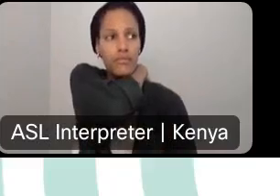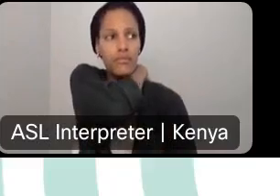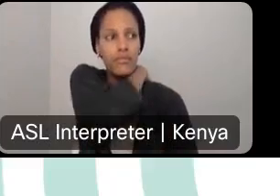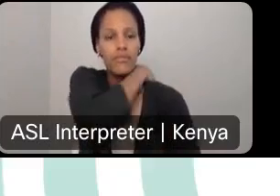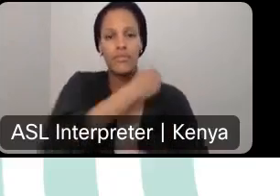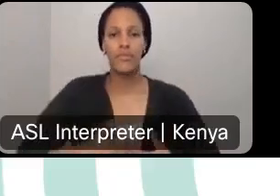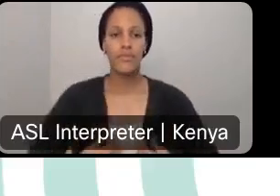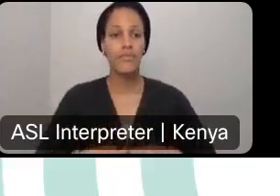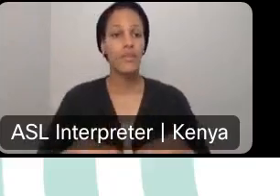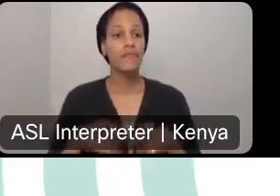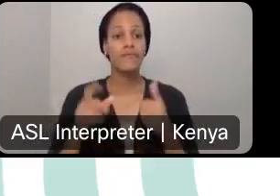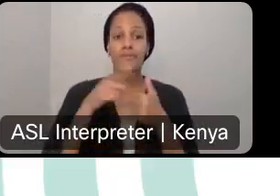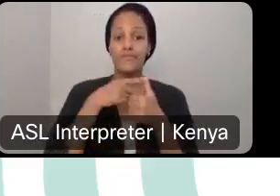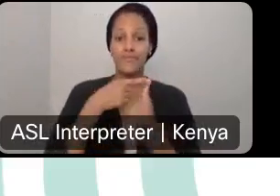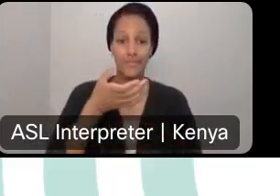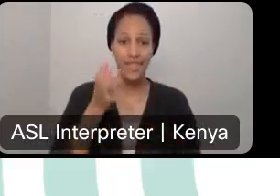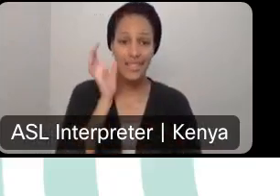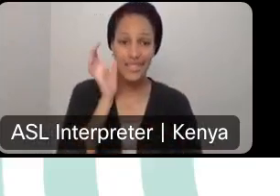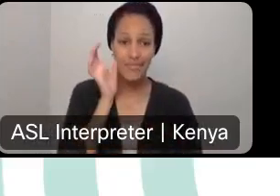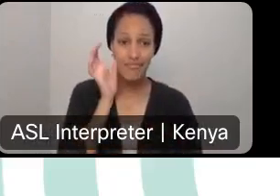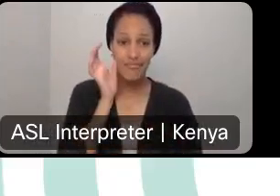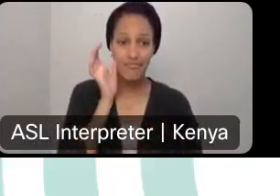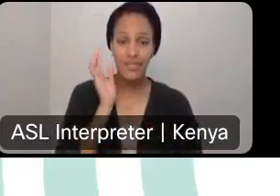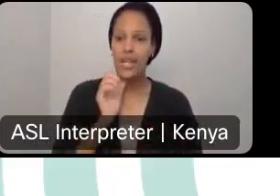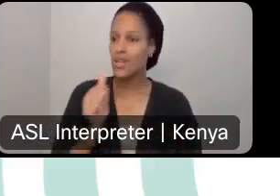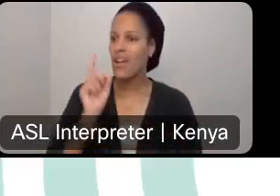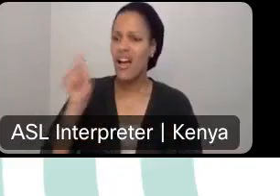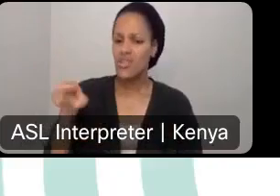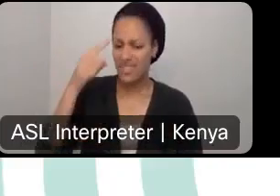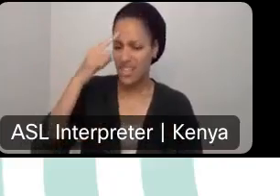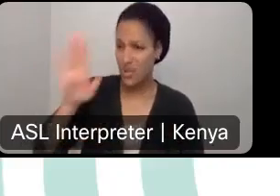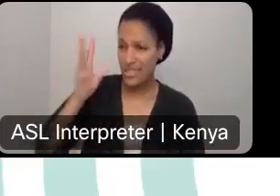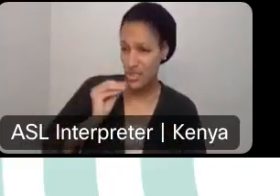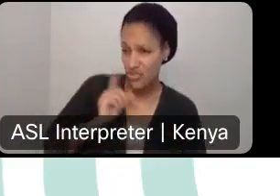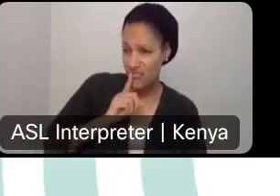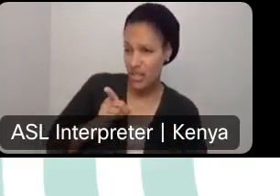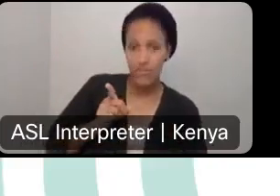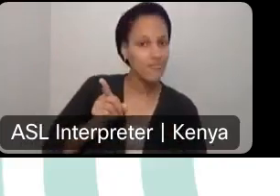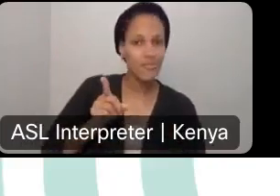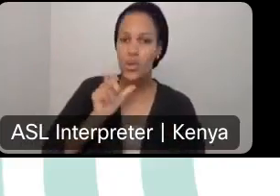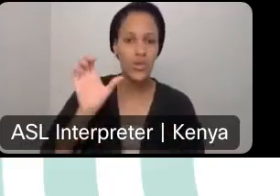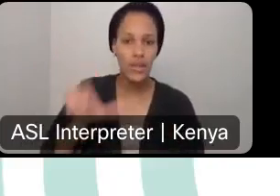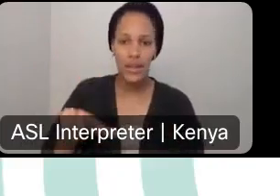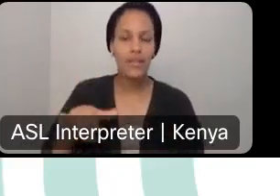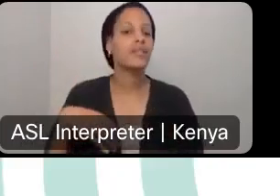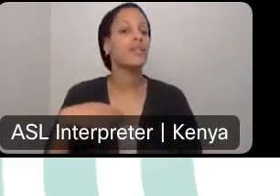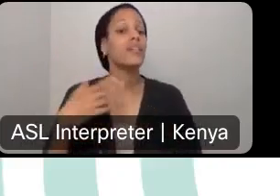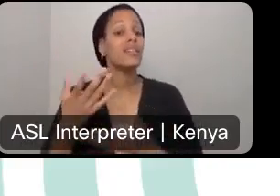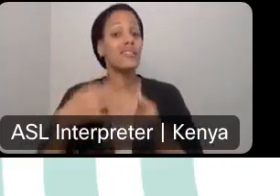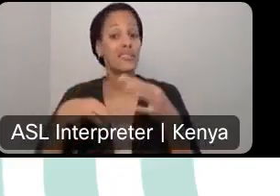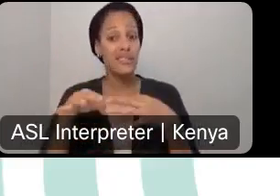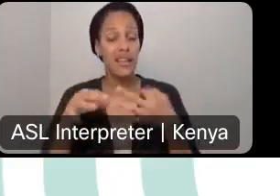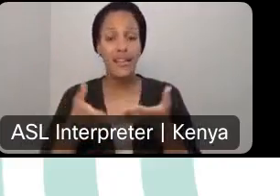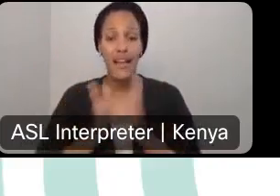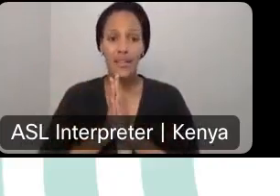Listen. Don't ask if they think their experiences are real. Instead, you can ask, would you like